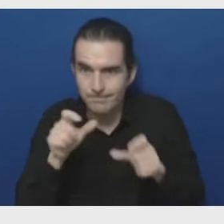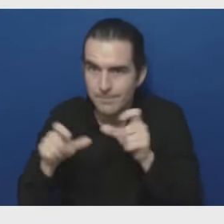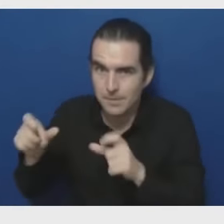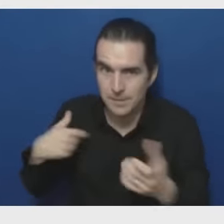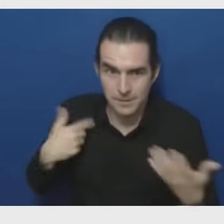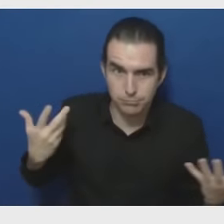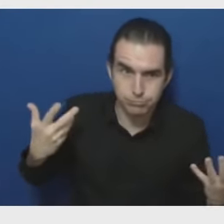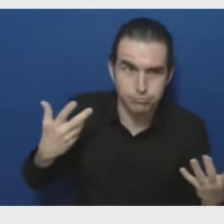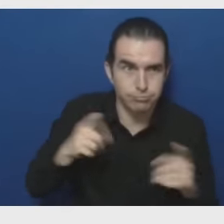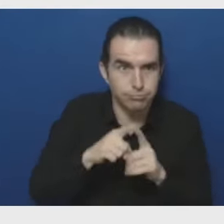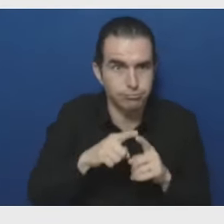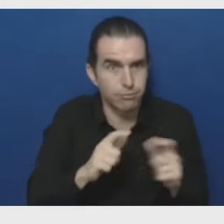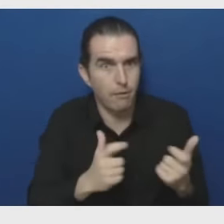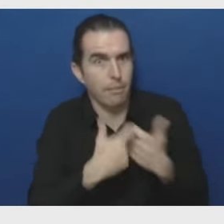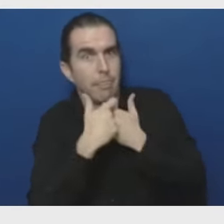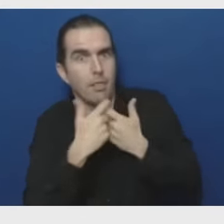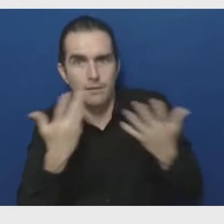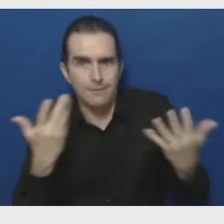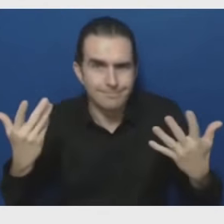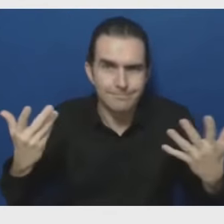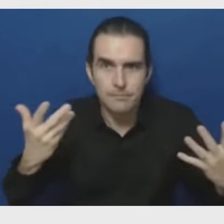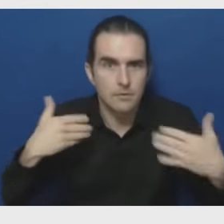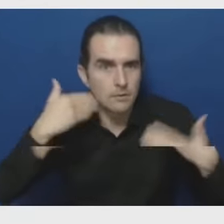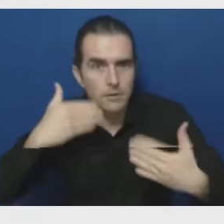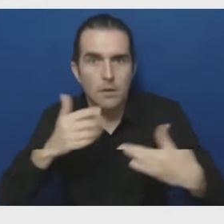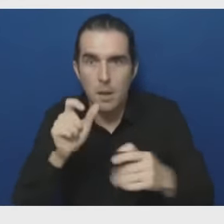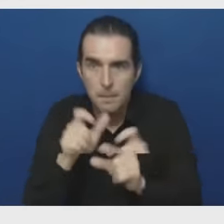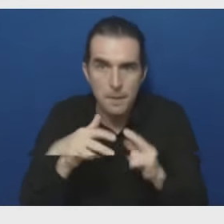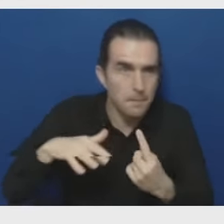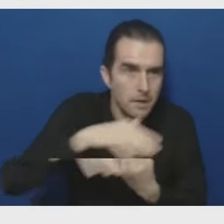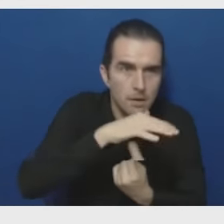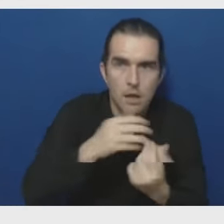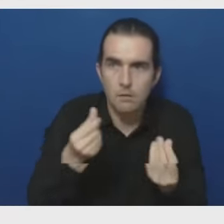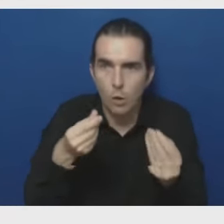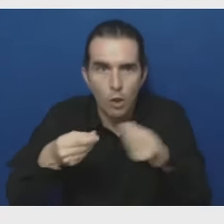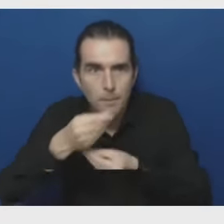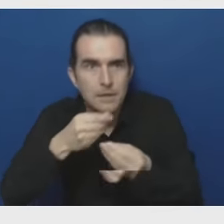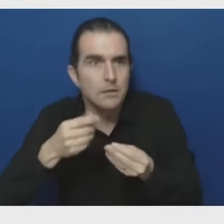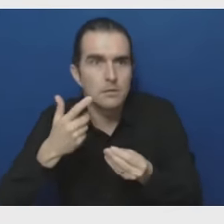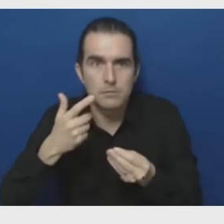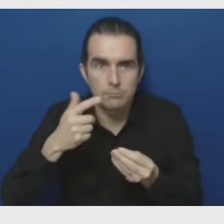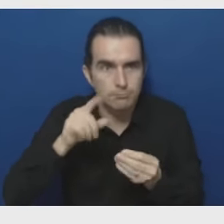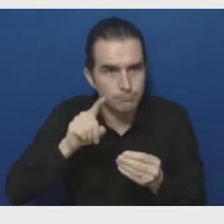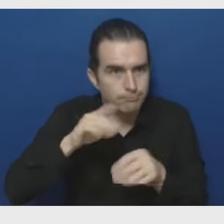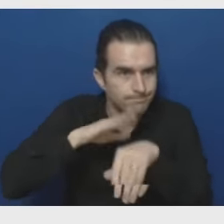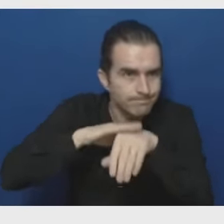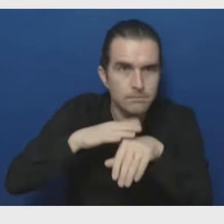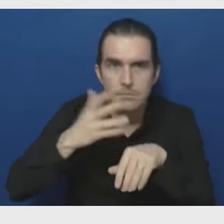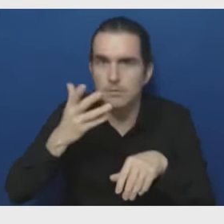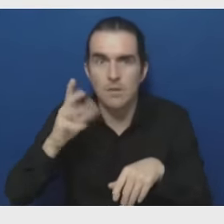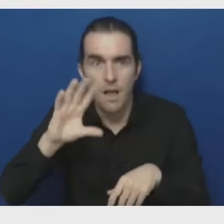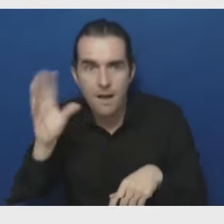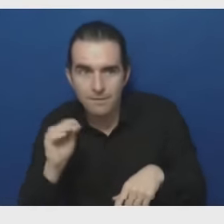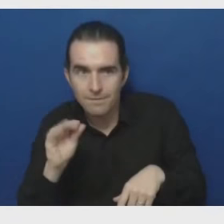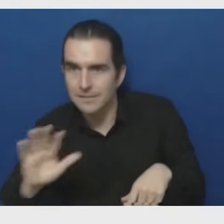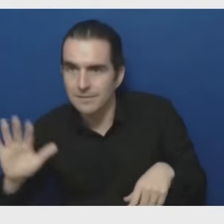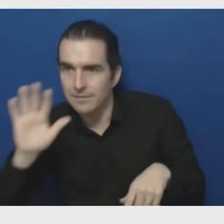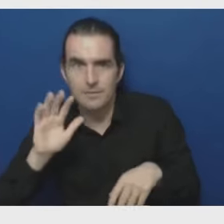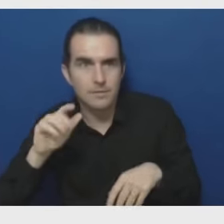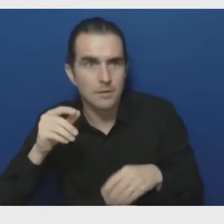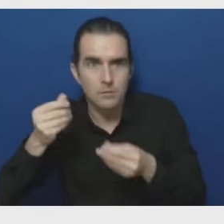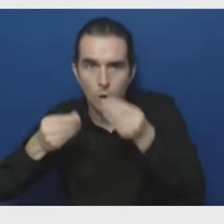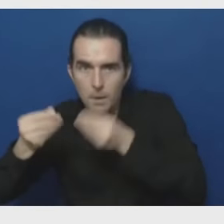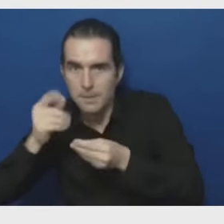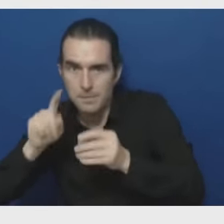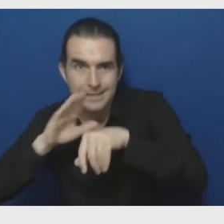try to get nations to change their trajectories, which are affecting essentially billions of people.